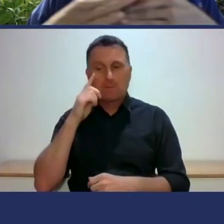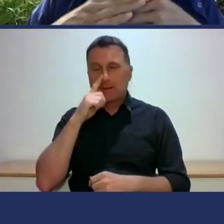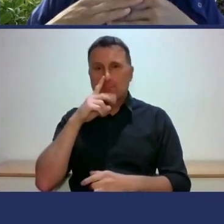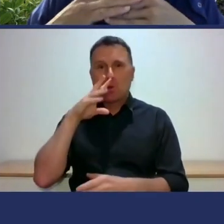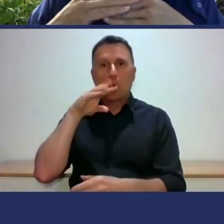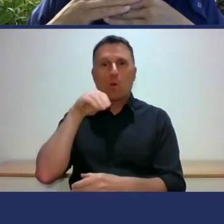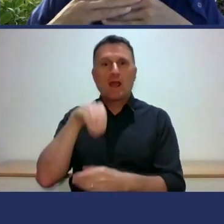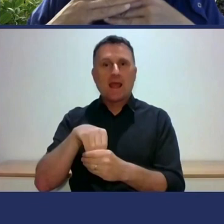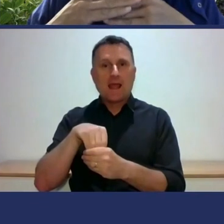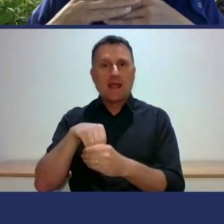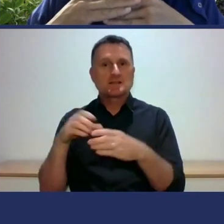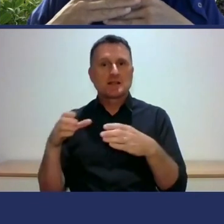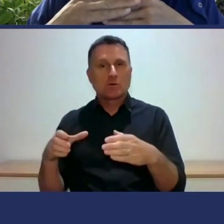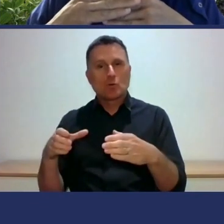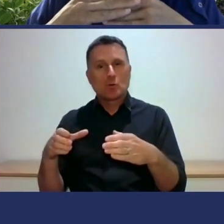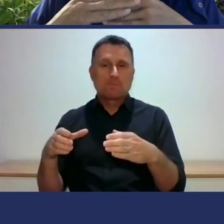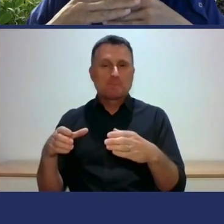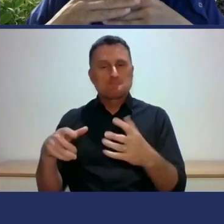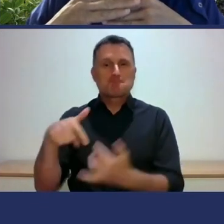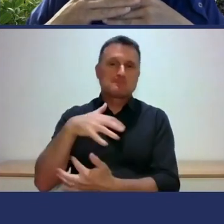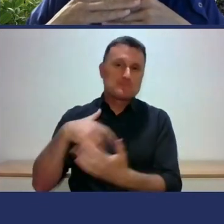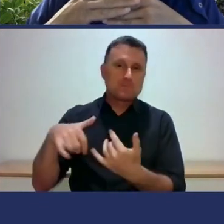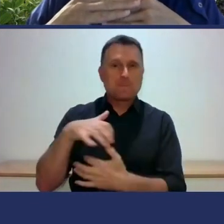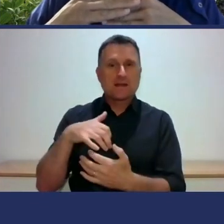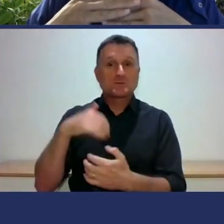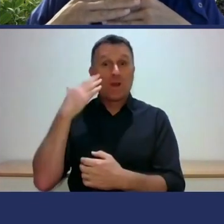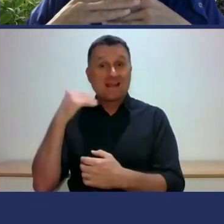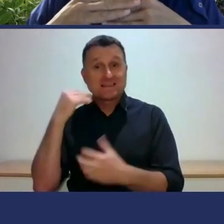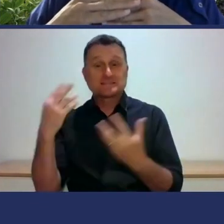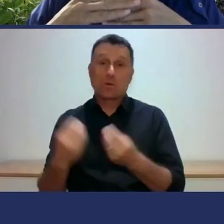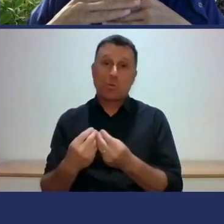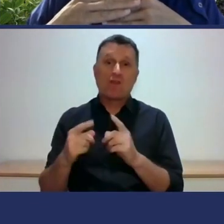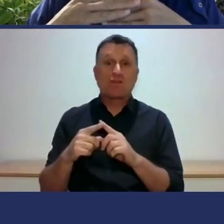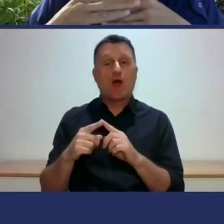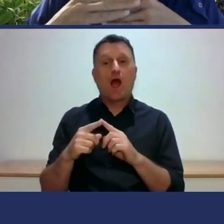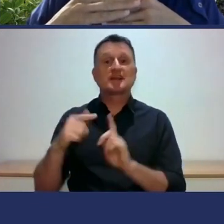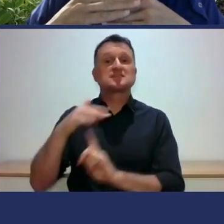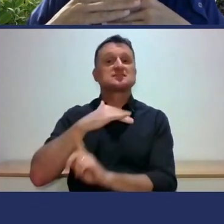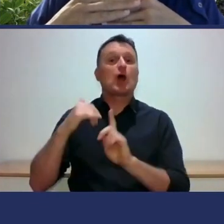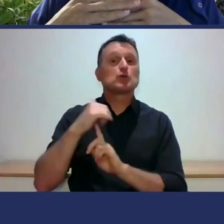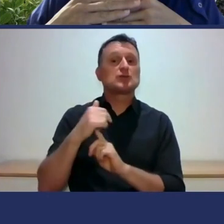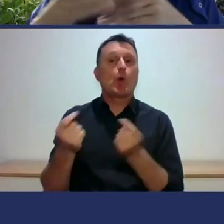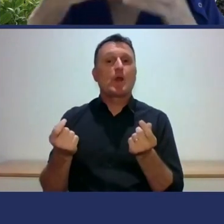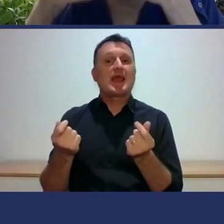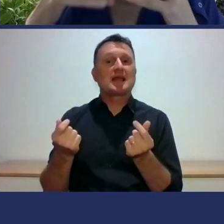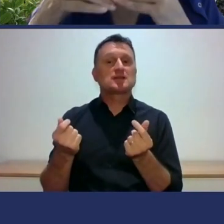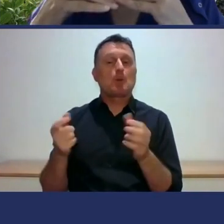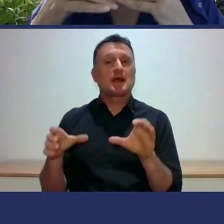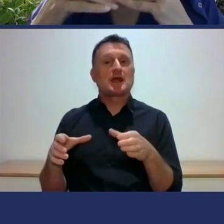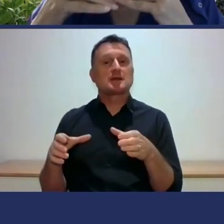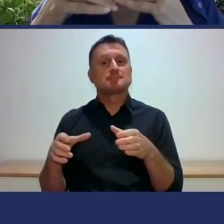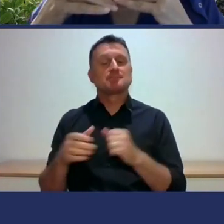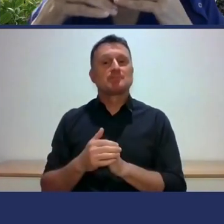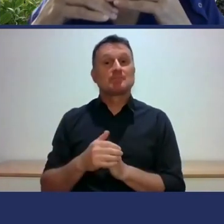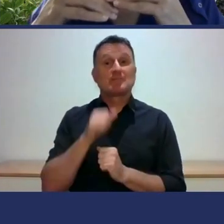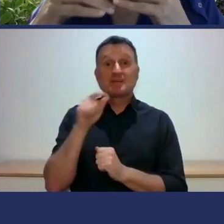sort of mixing the two. Yeah, okay. If you know what I mean? I do know what you mean. So when you're asking a question